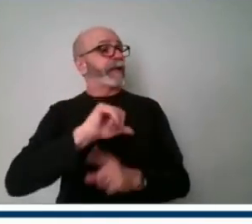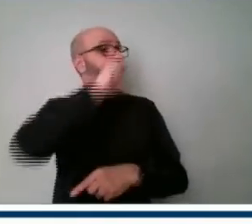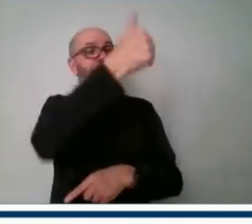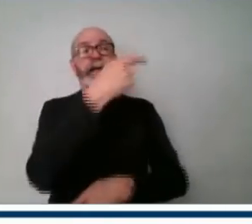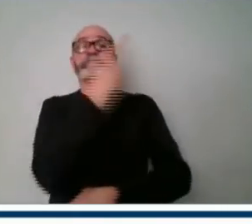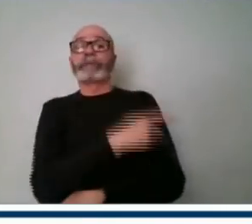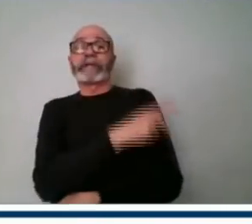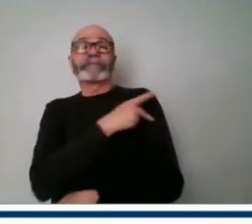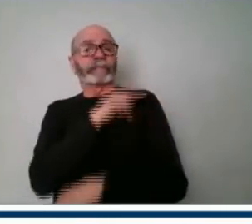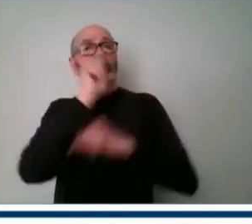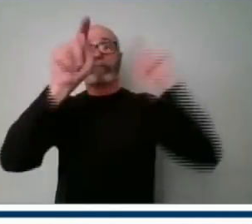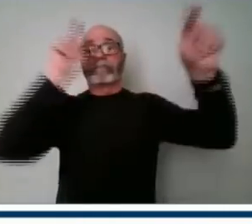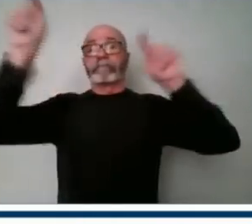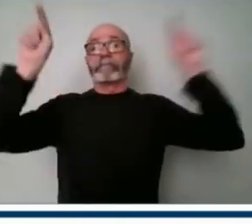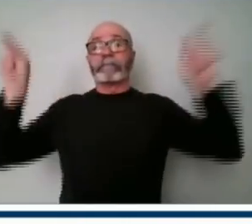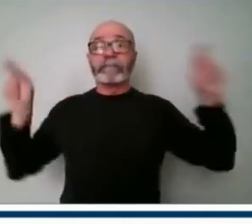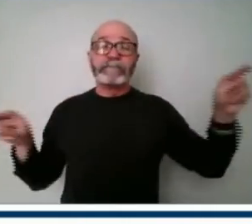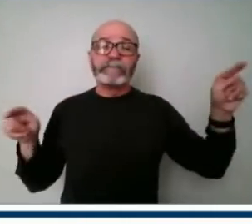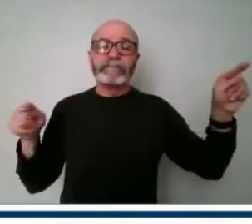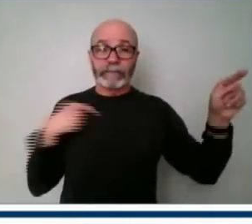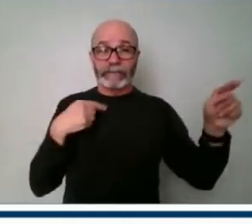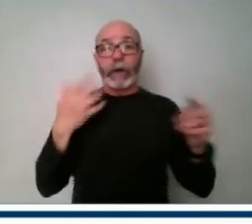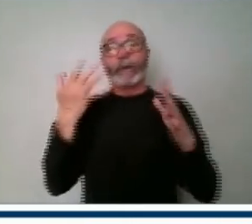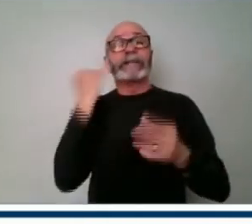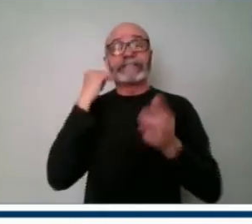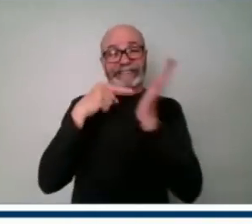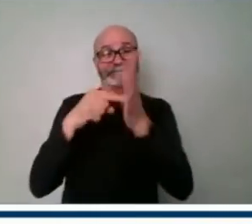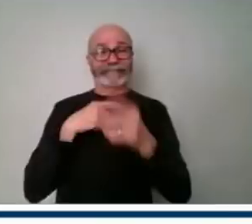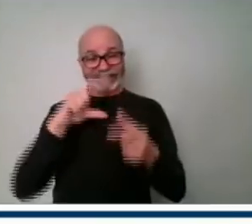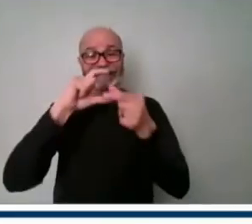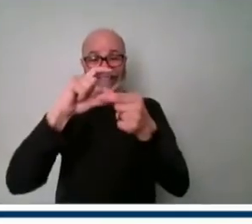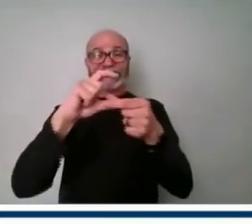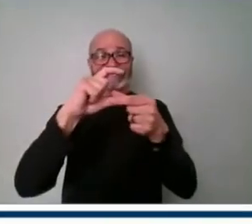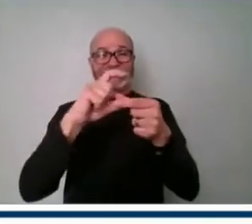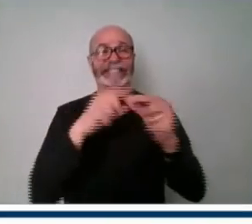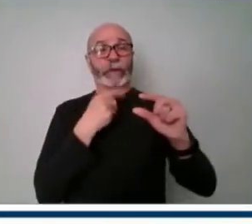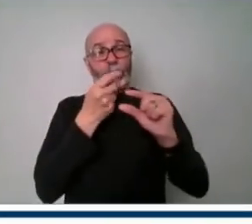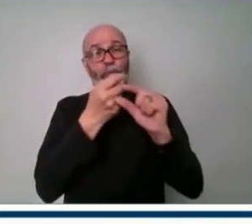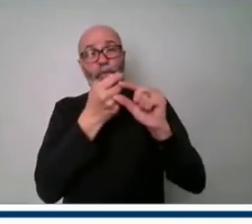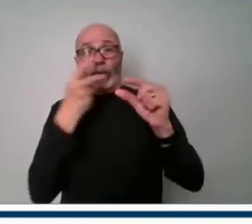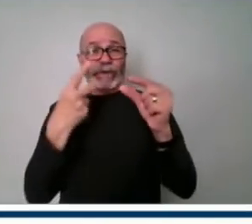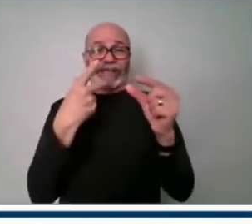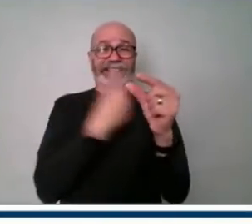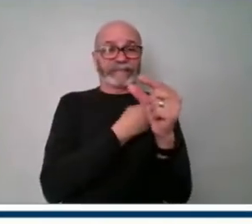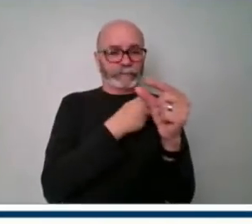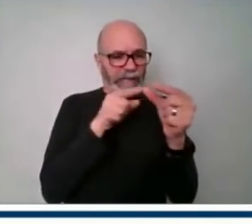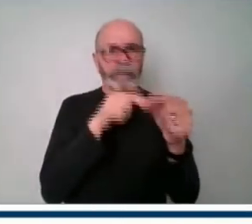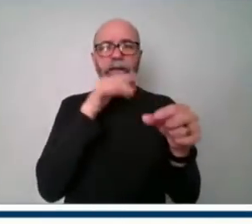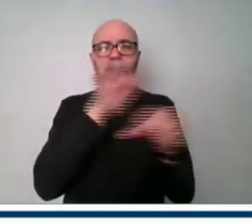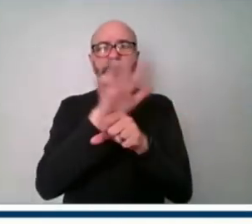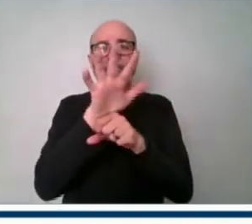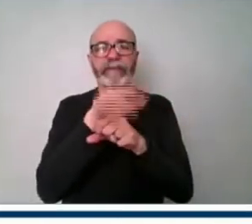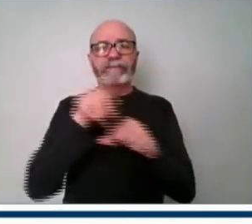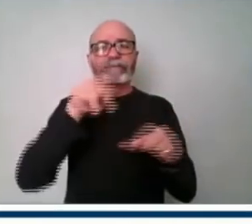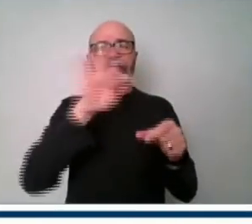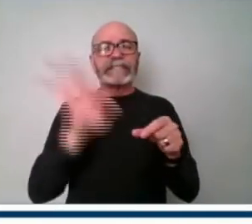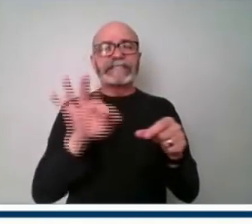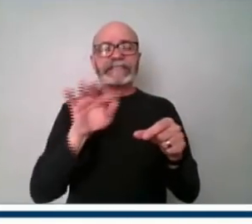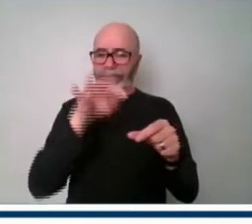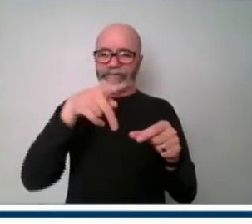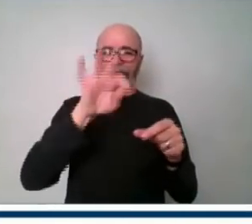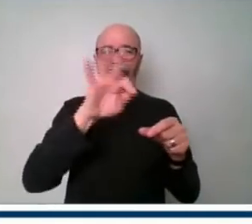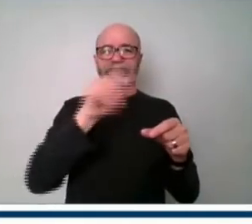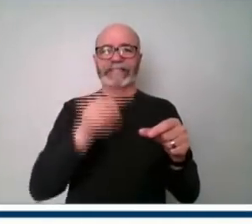dose because when we had shortages of Pfizer and Moderna, but we were able to accommodate that second dose because we'd held it back. So